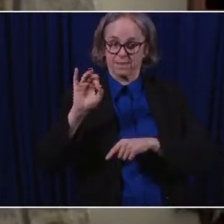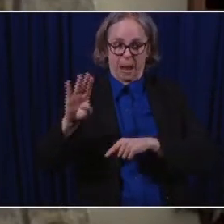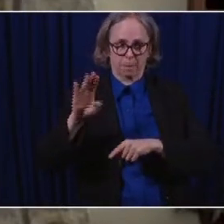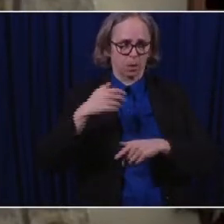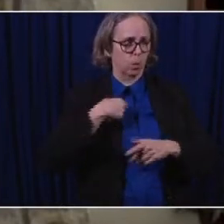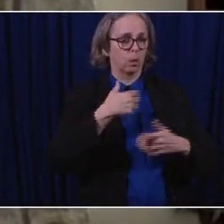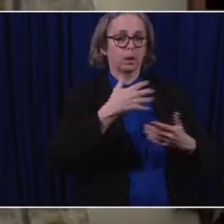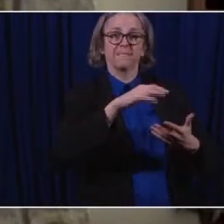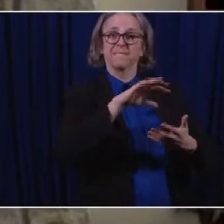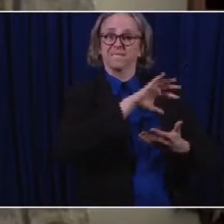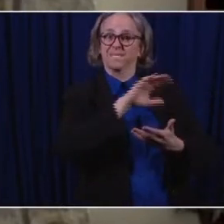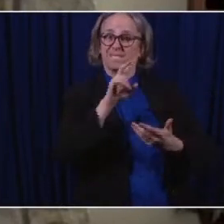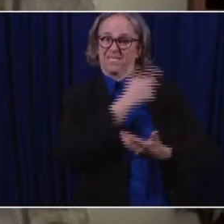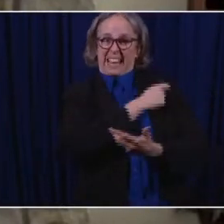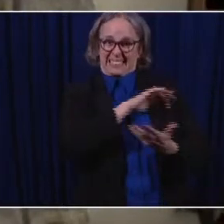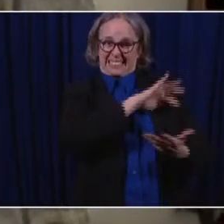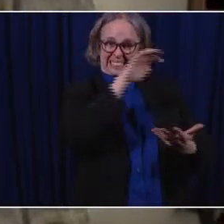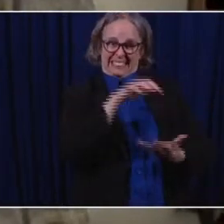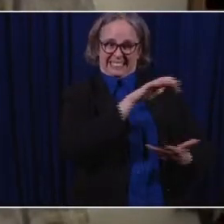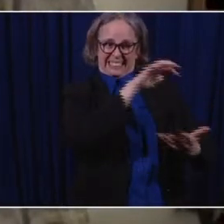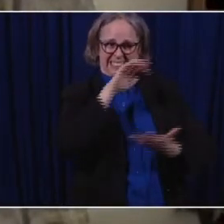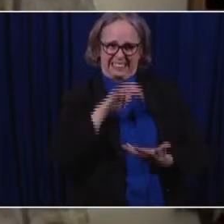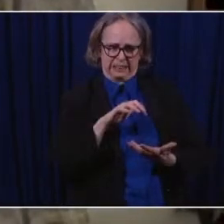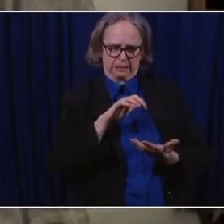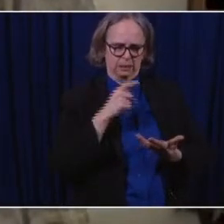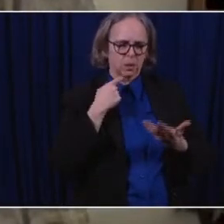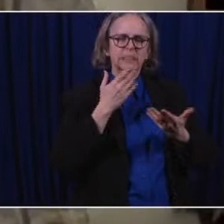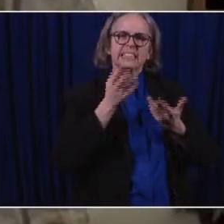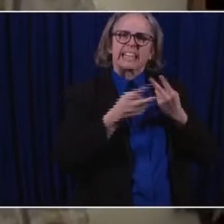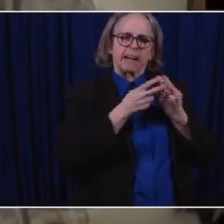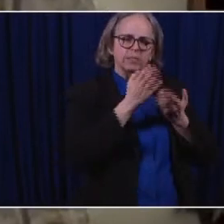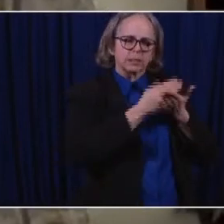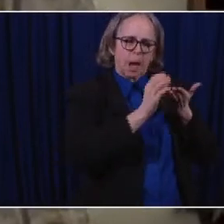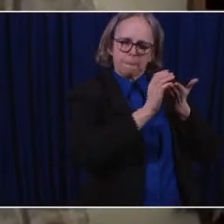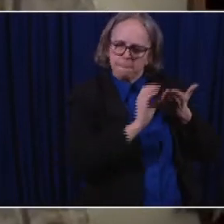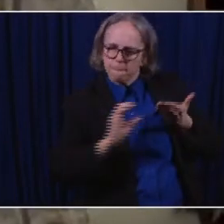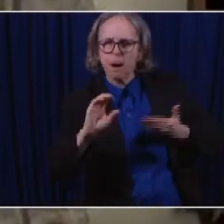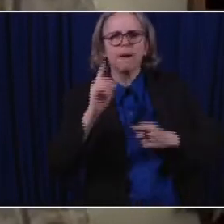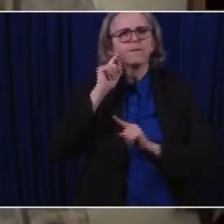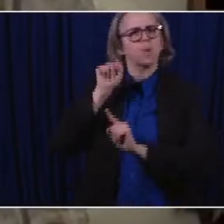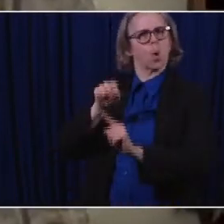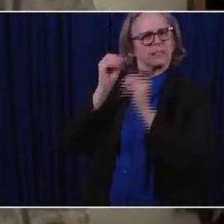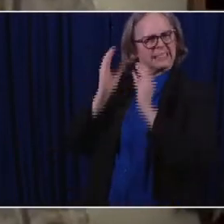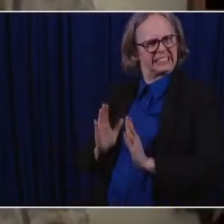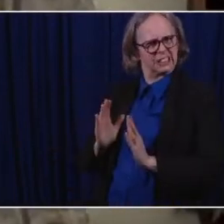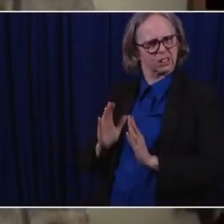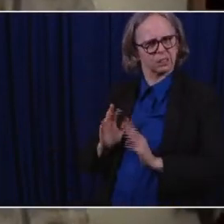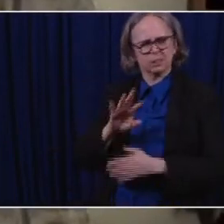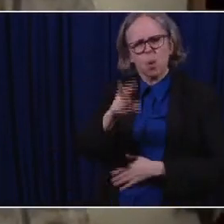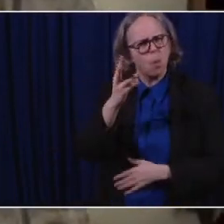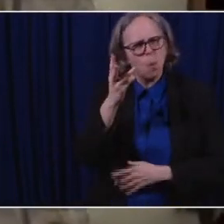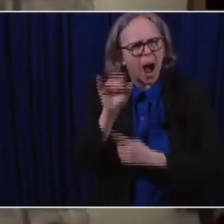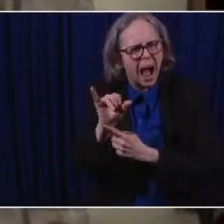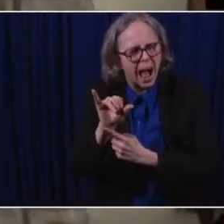year seeing some of our kids, particularly our kids in our urban school districts, not going to